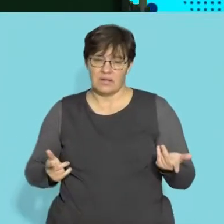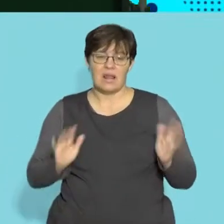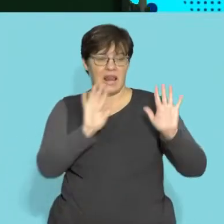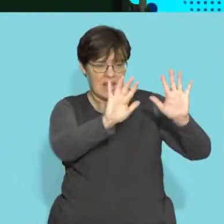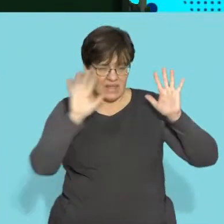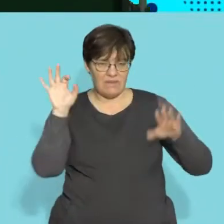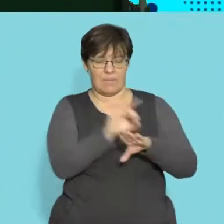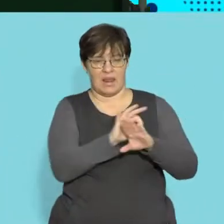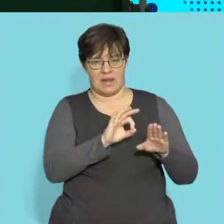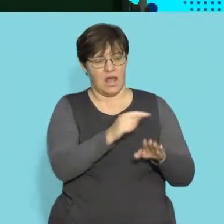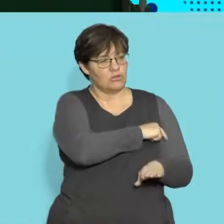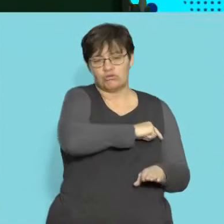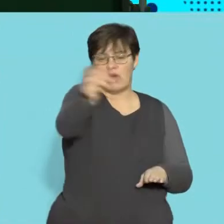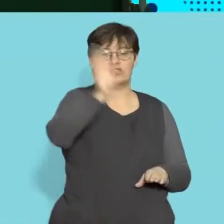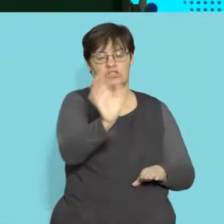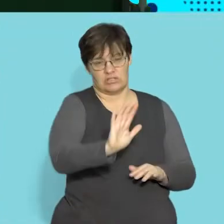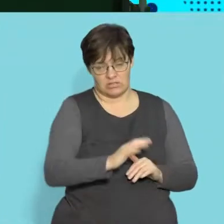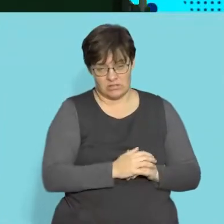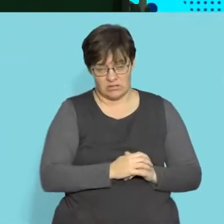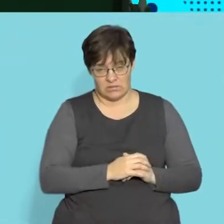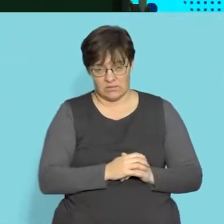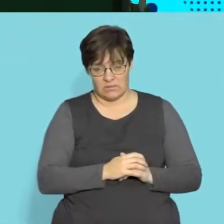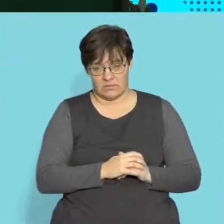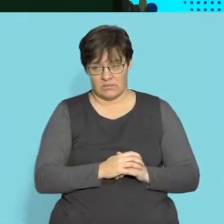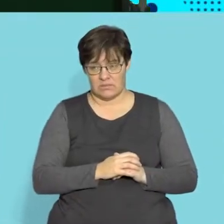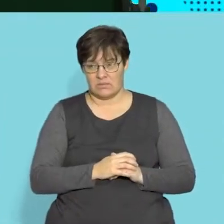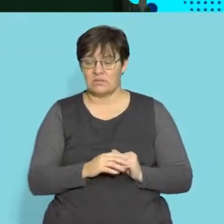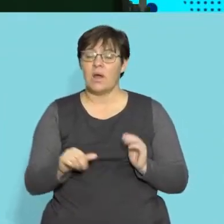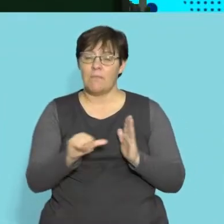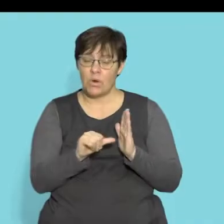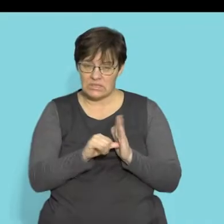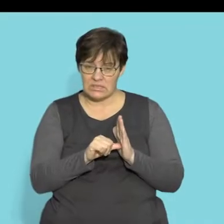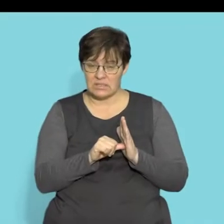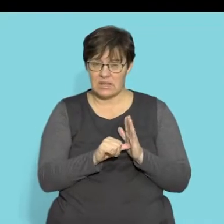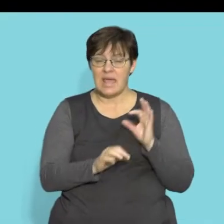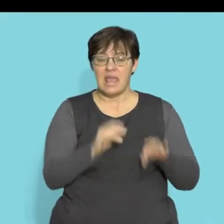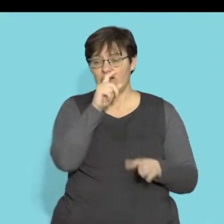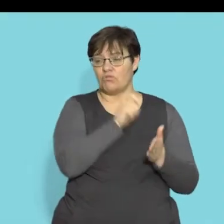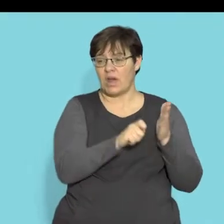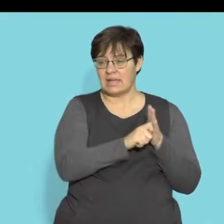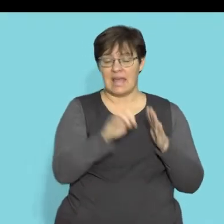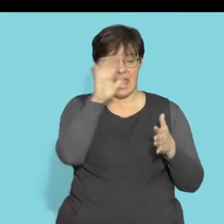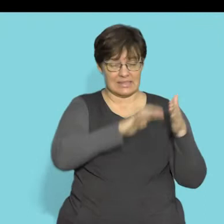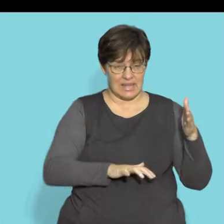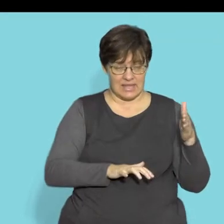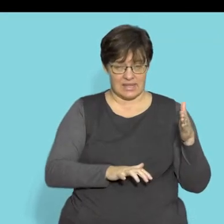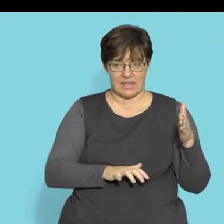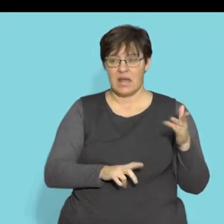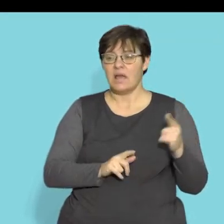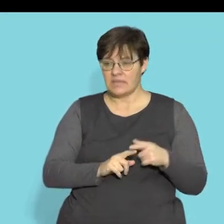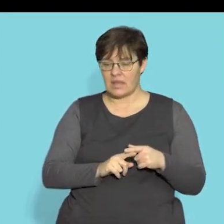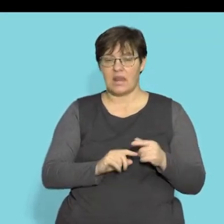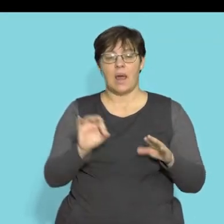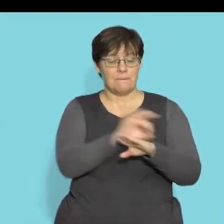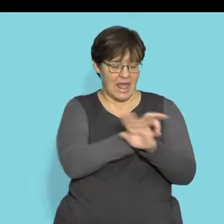suppose leave the plan without scratching that off. It's important that if you do write an essay, that you